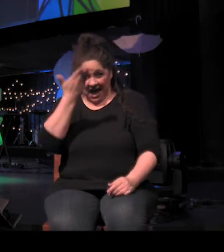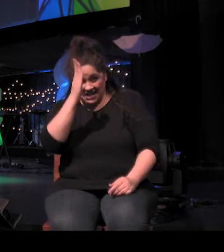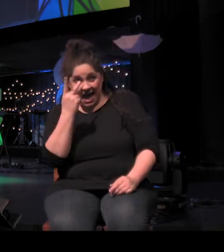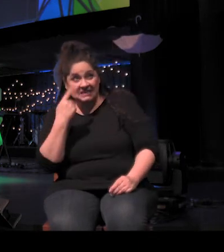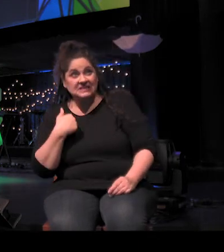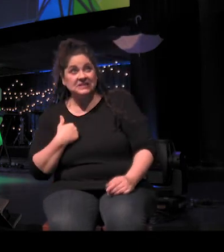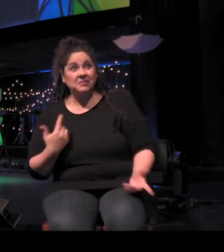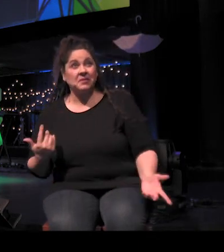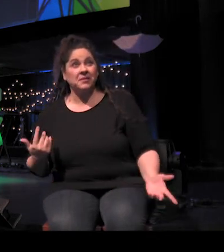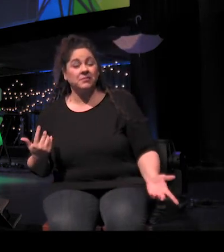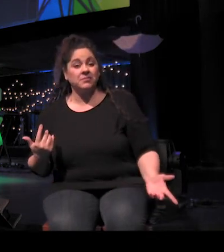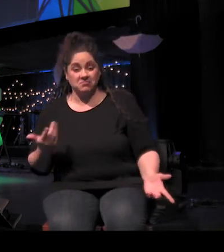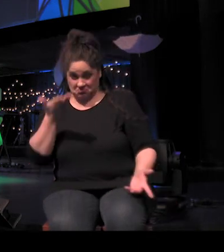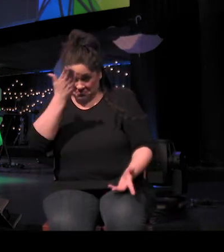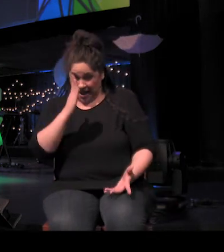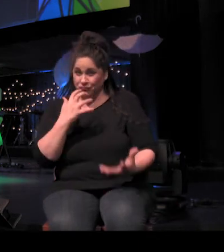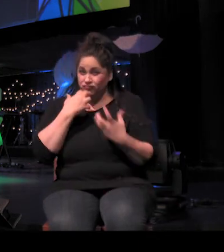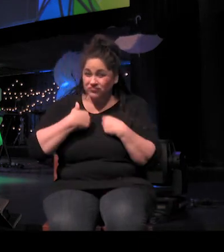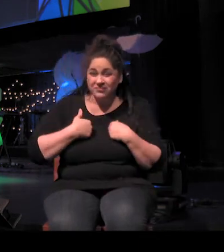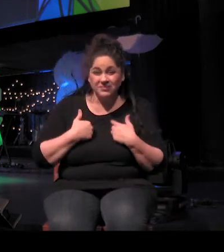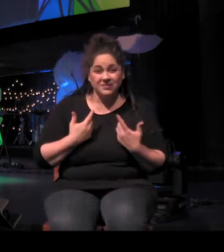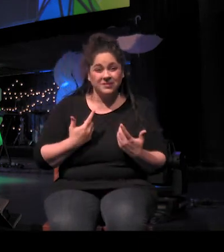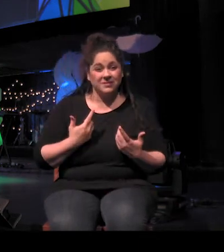me? Does God care?